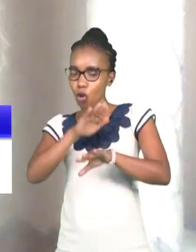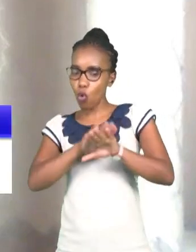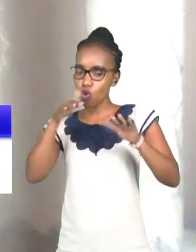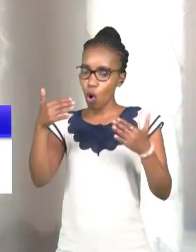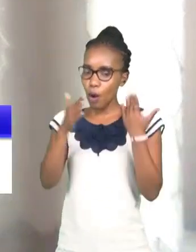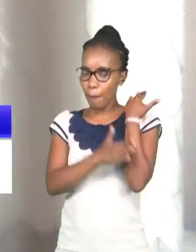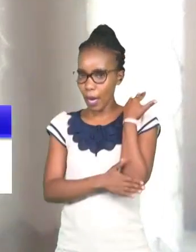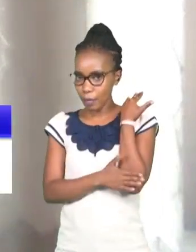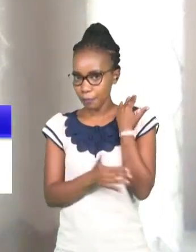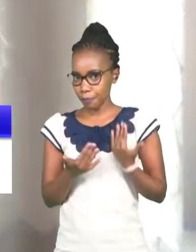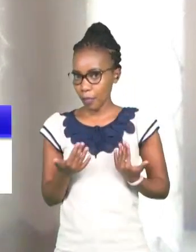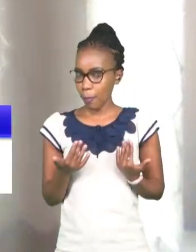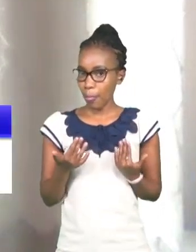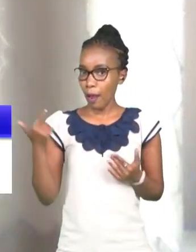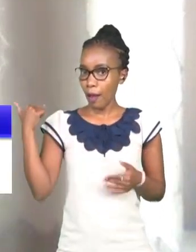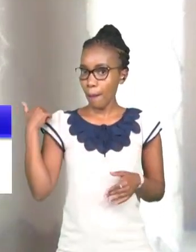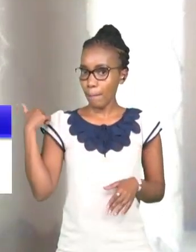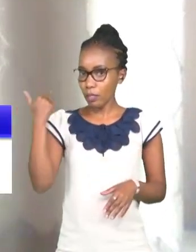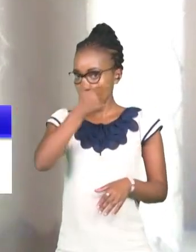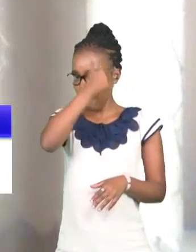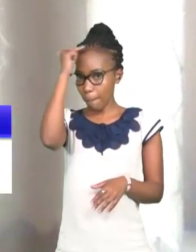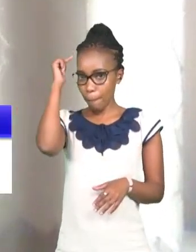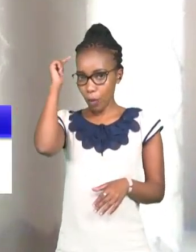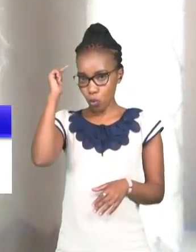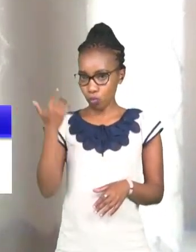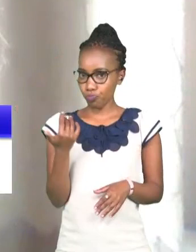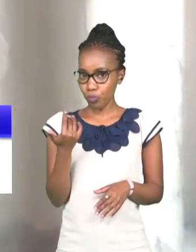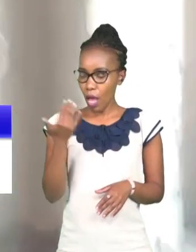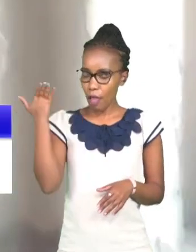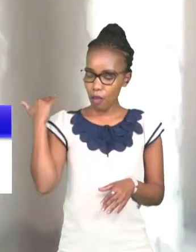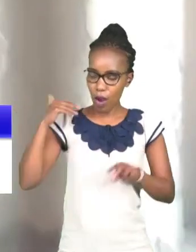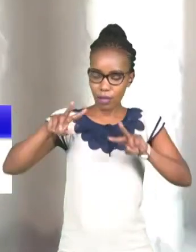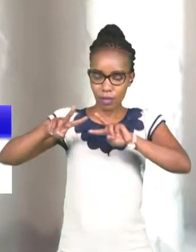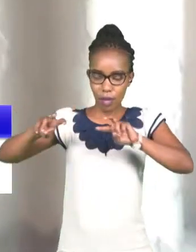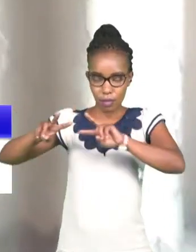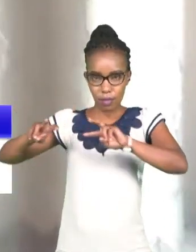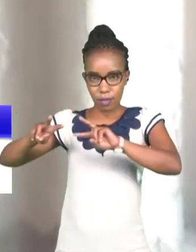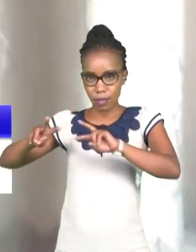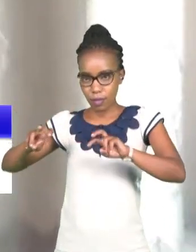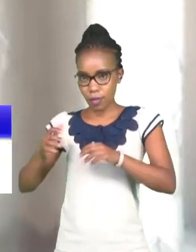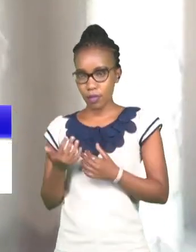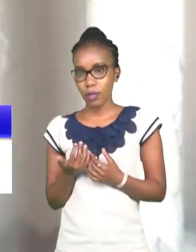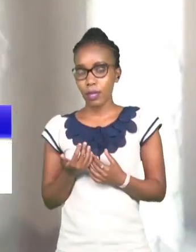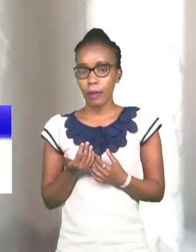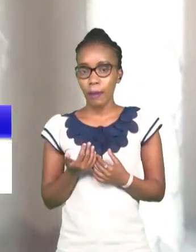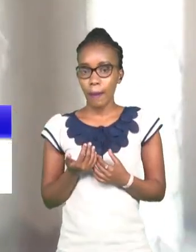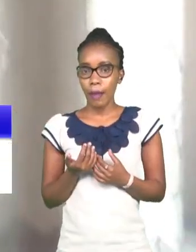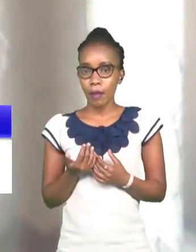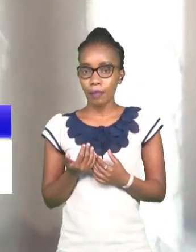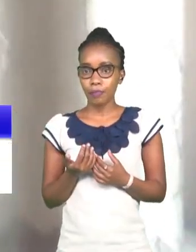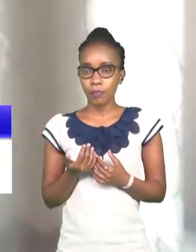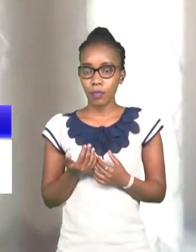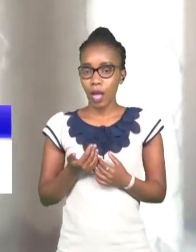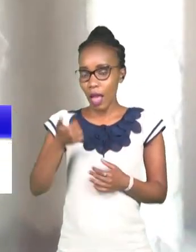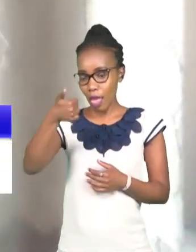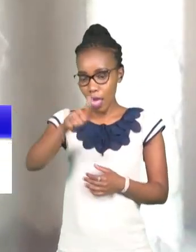are as a result of the initial studies or trials that they did. And